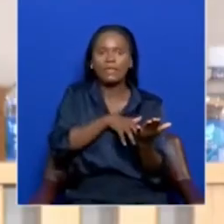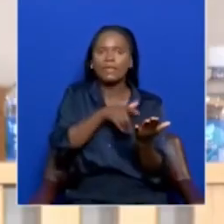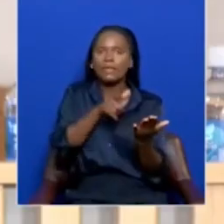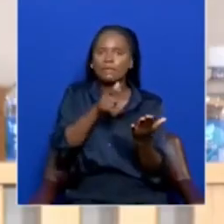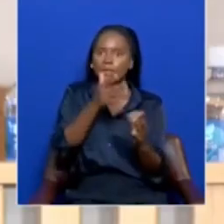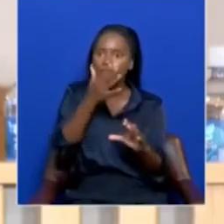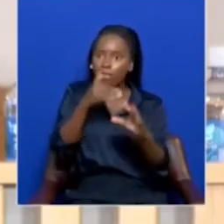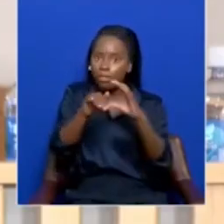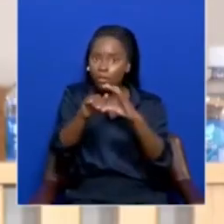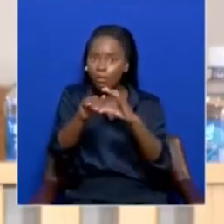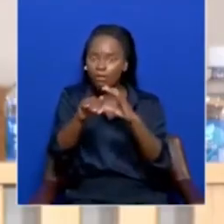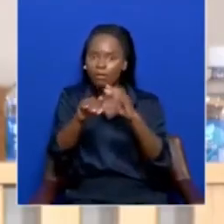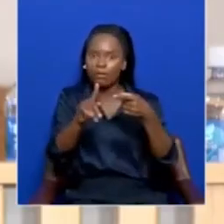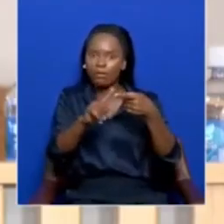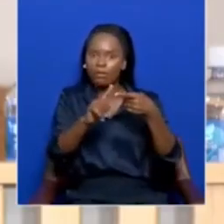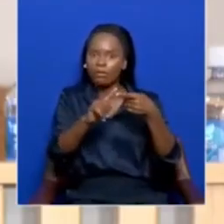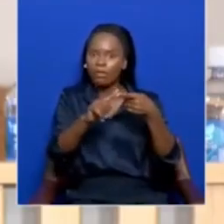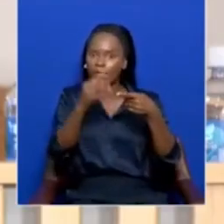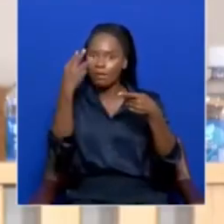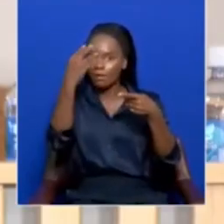national commissioner